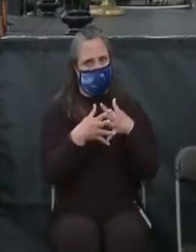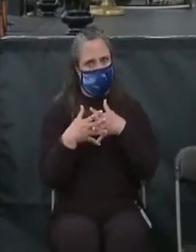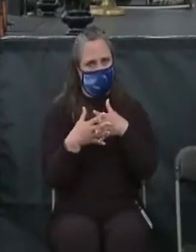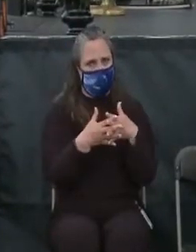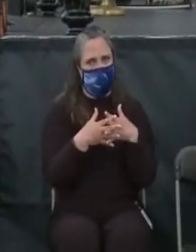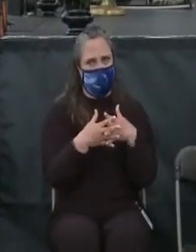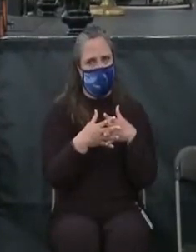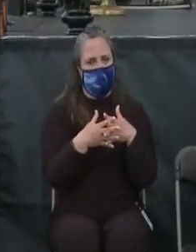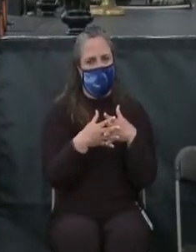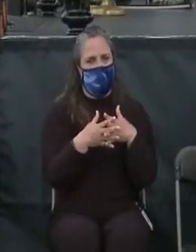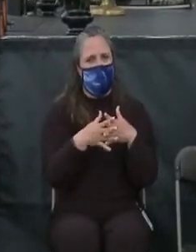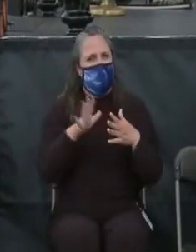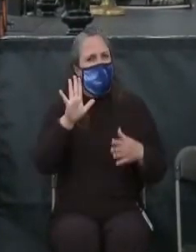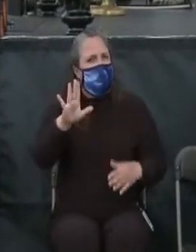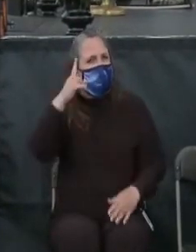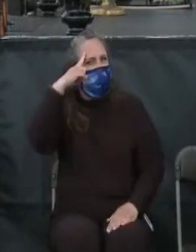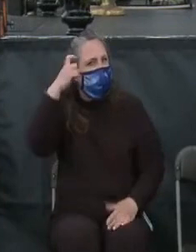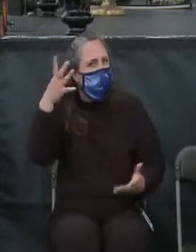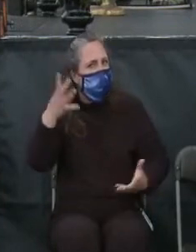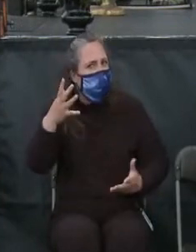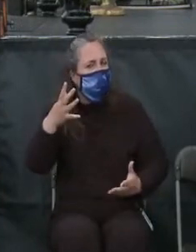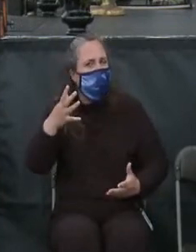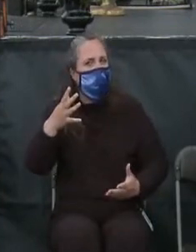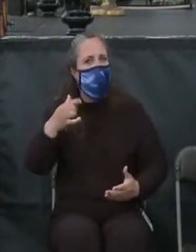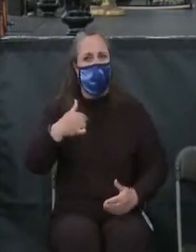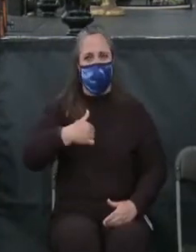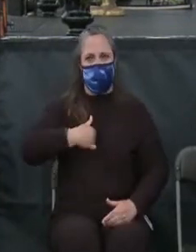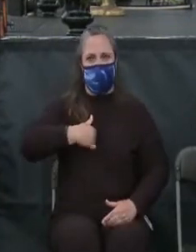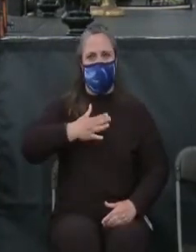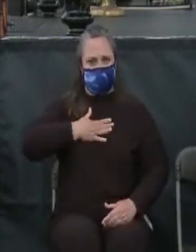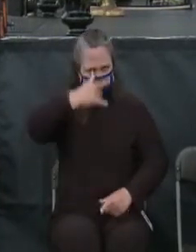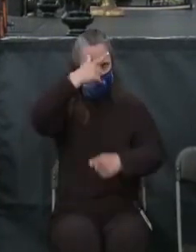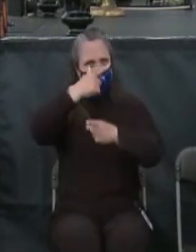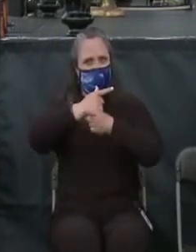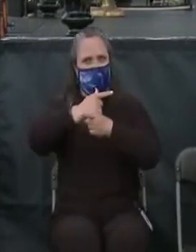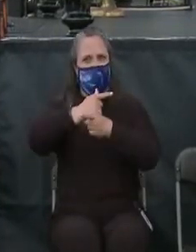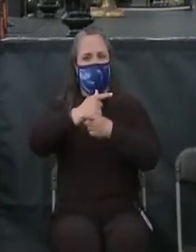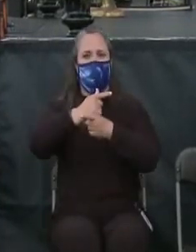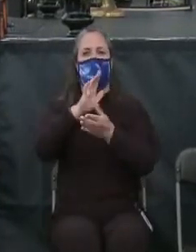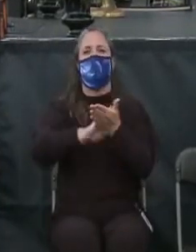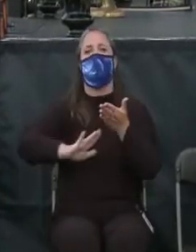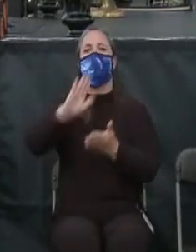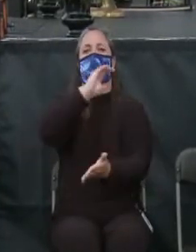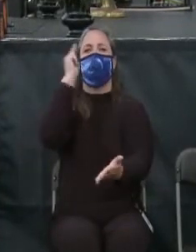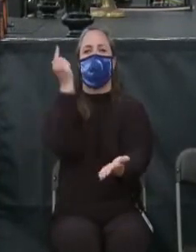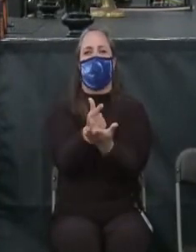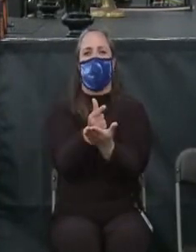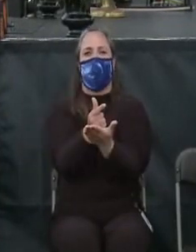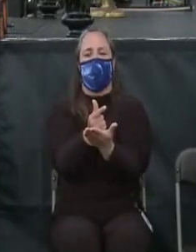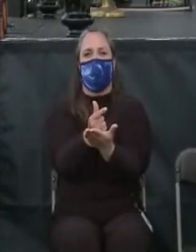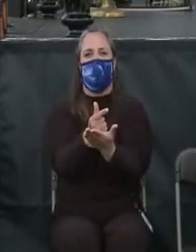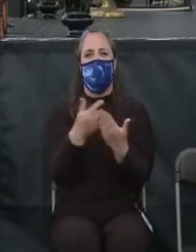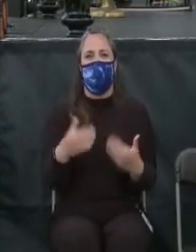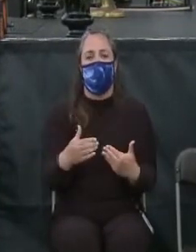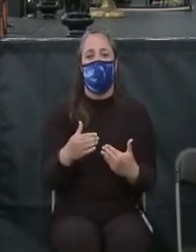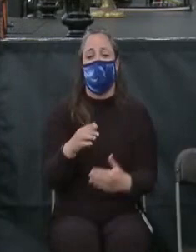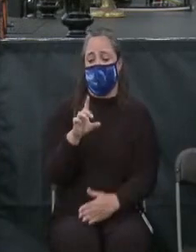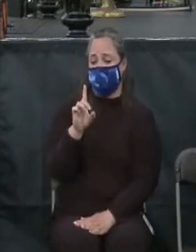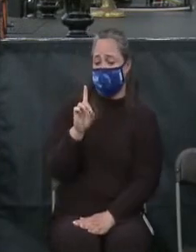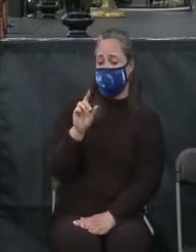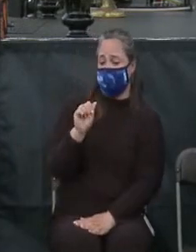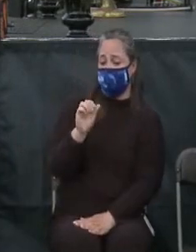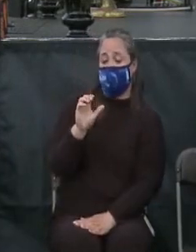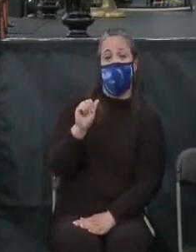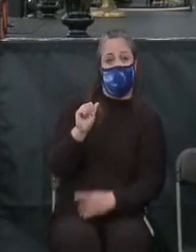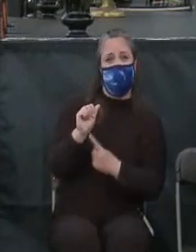achieve this very moment. And here I am. Who would have thought? You see, DACA students are forbidden from